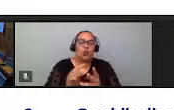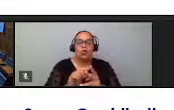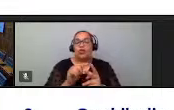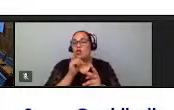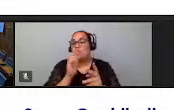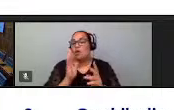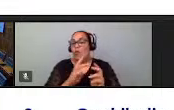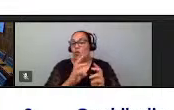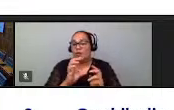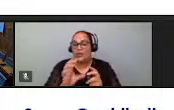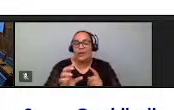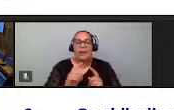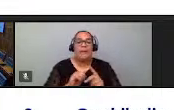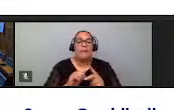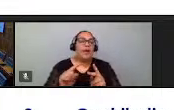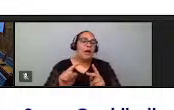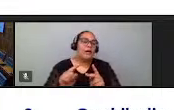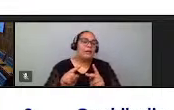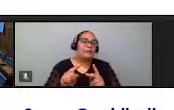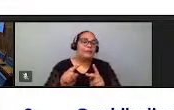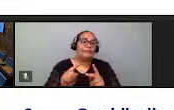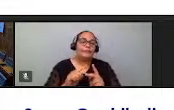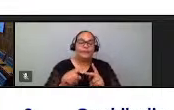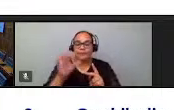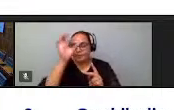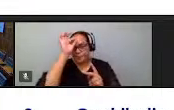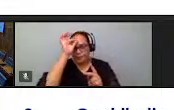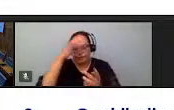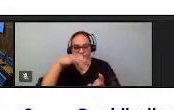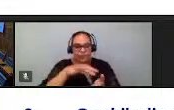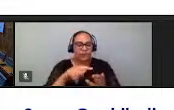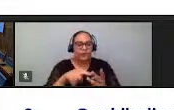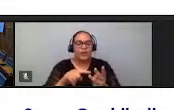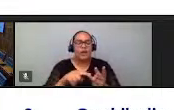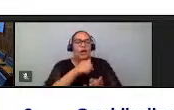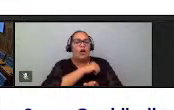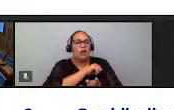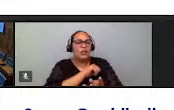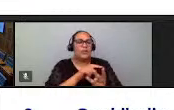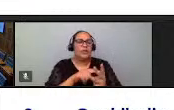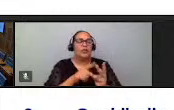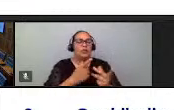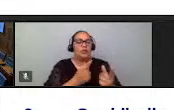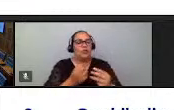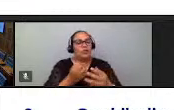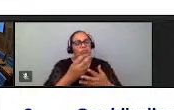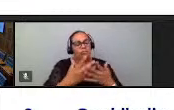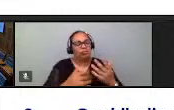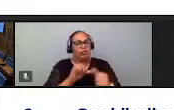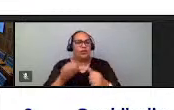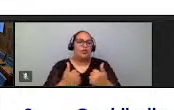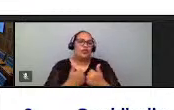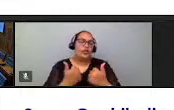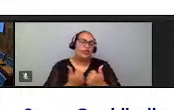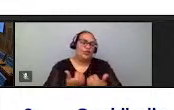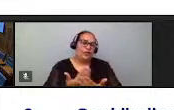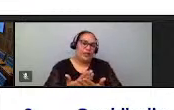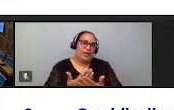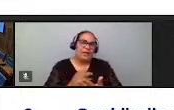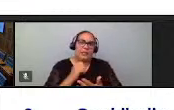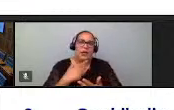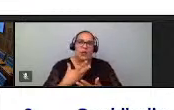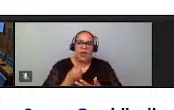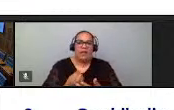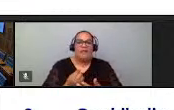only in the Western Cape to to police stations to hospitals to deal with many of the Social Challenges we have